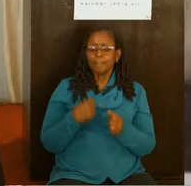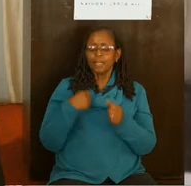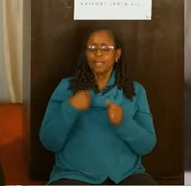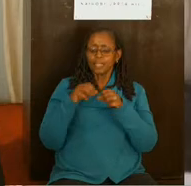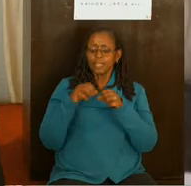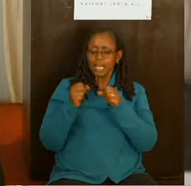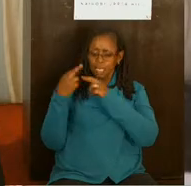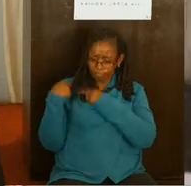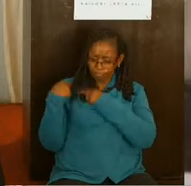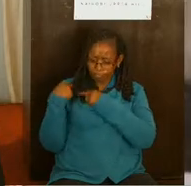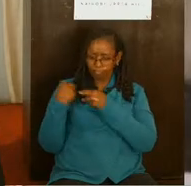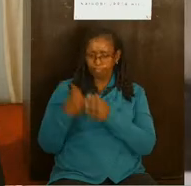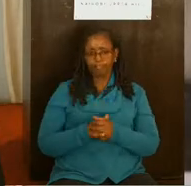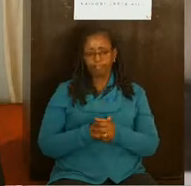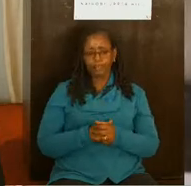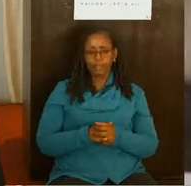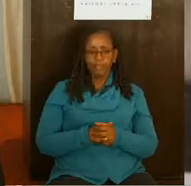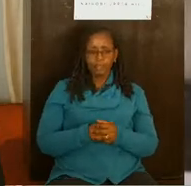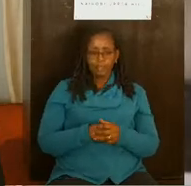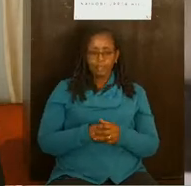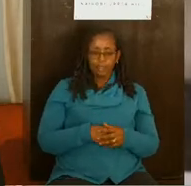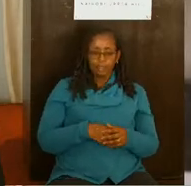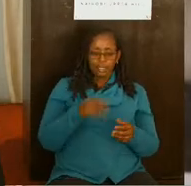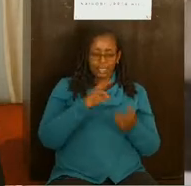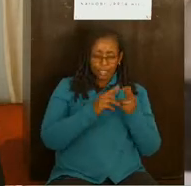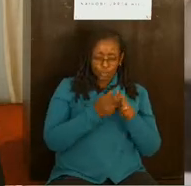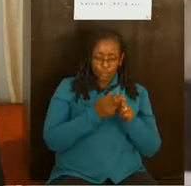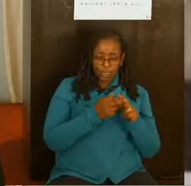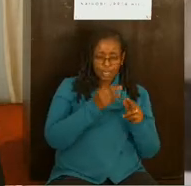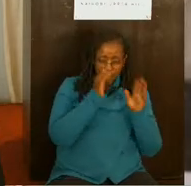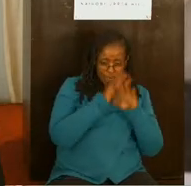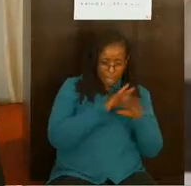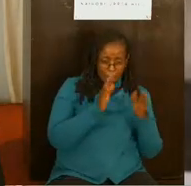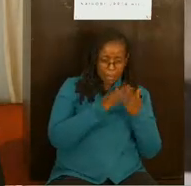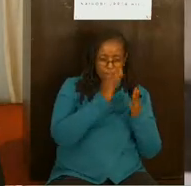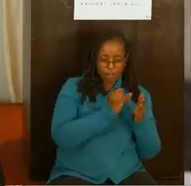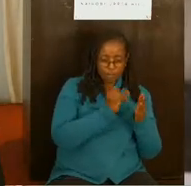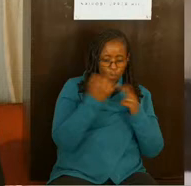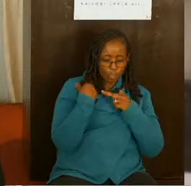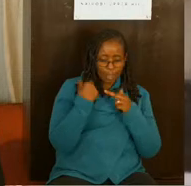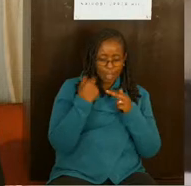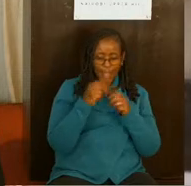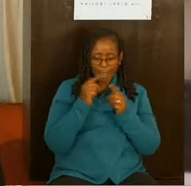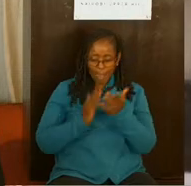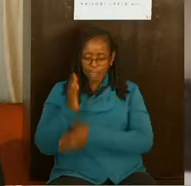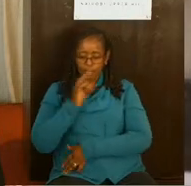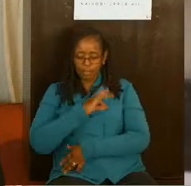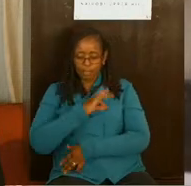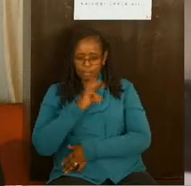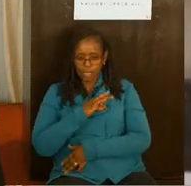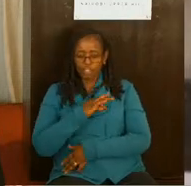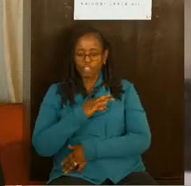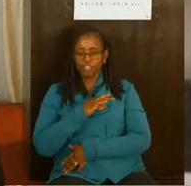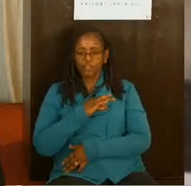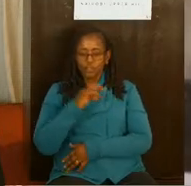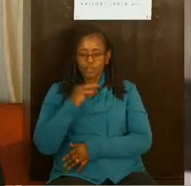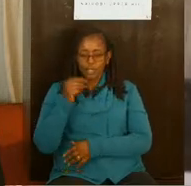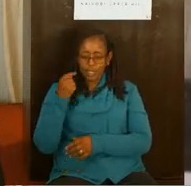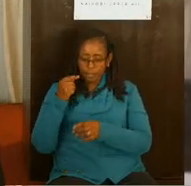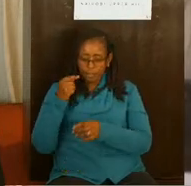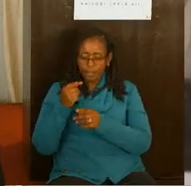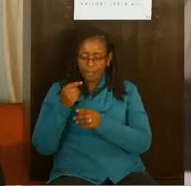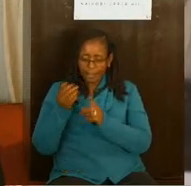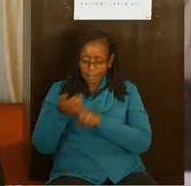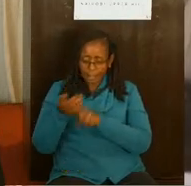there is a relationship in Islam between individual responsibility and the rights and privilege derived from the membership in the